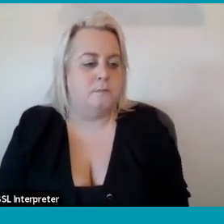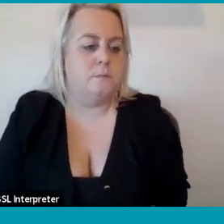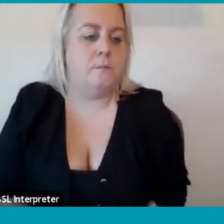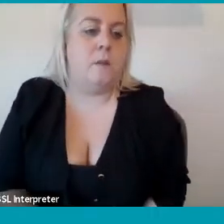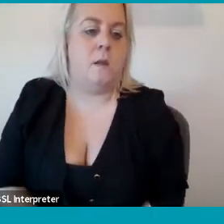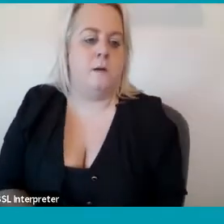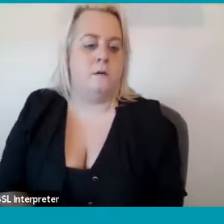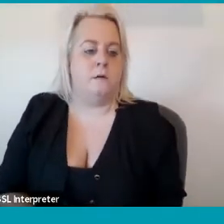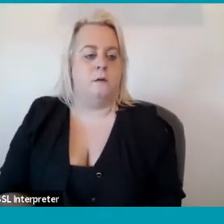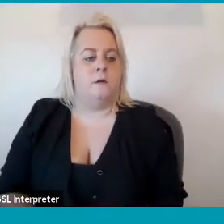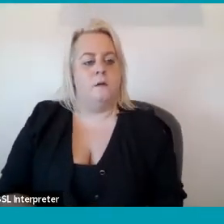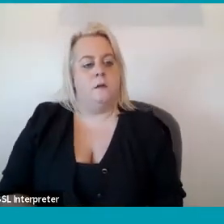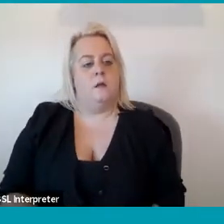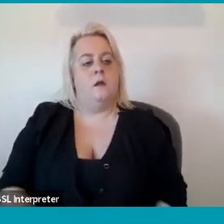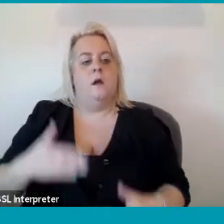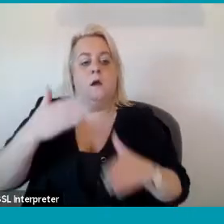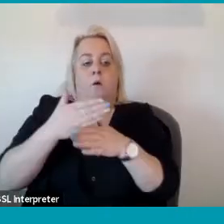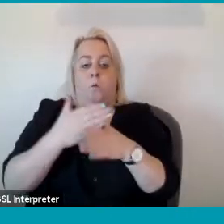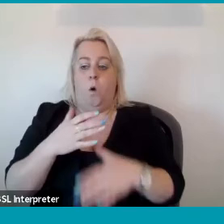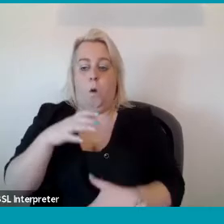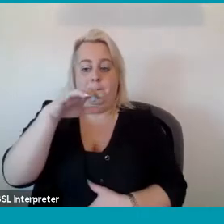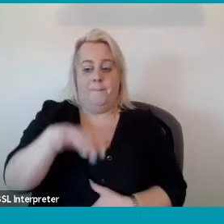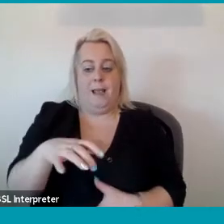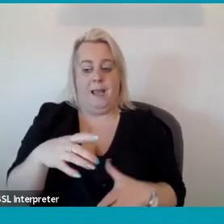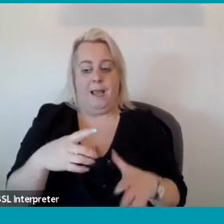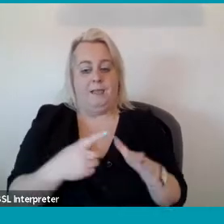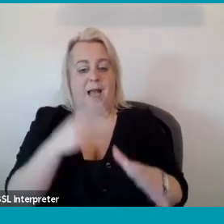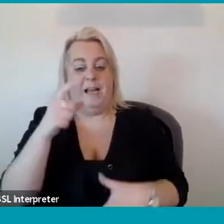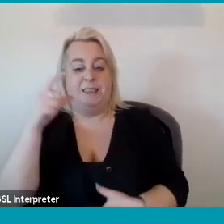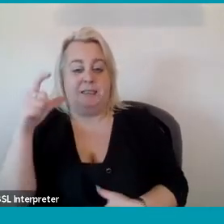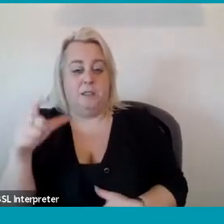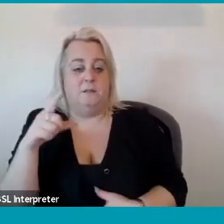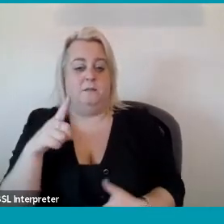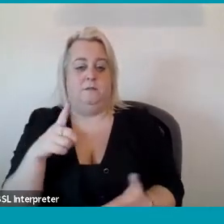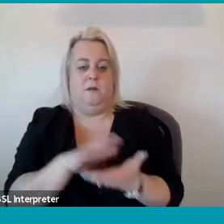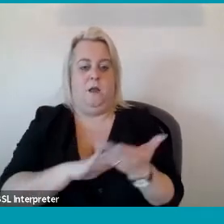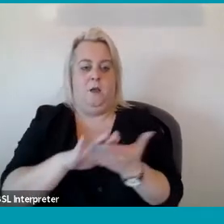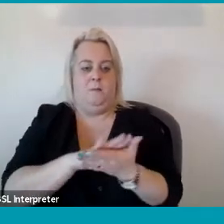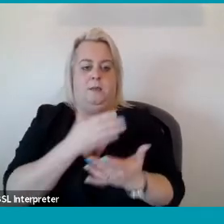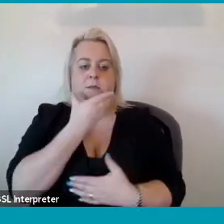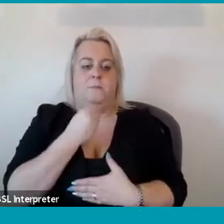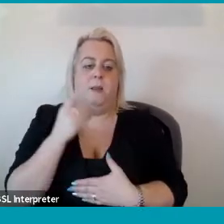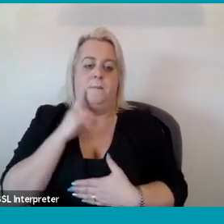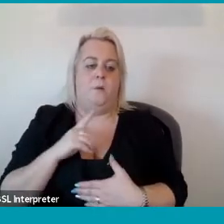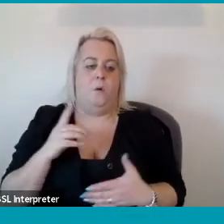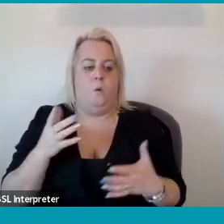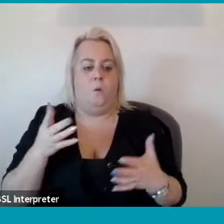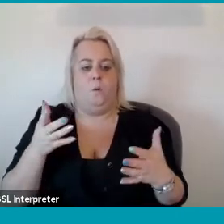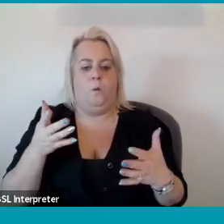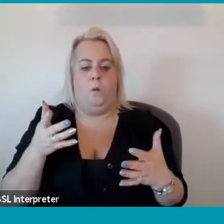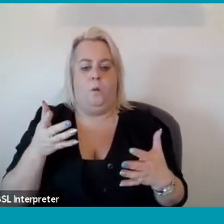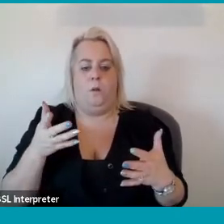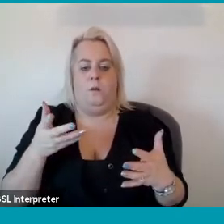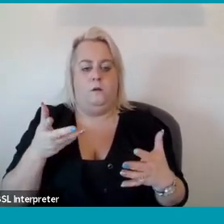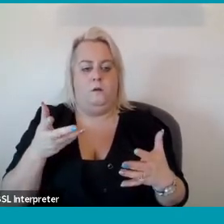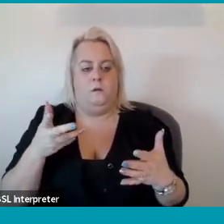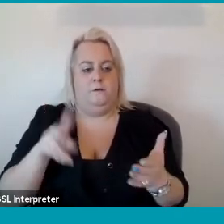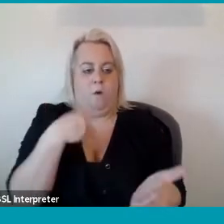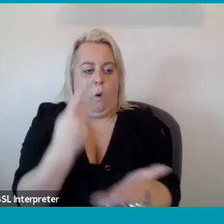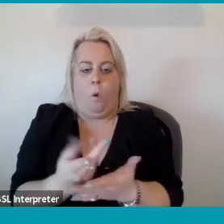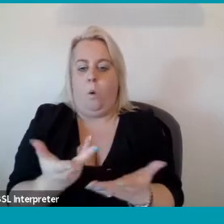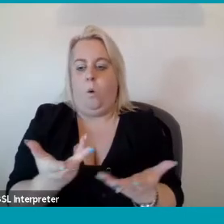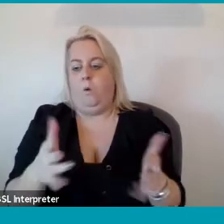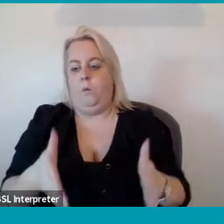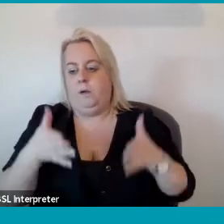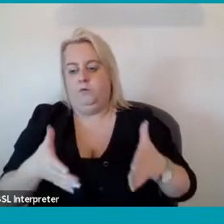over wheelchairs? What about blind people walking into things? What about, so what do we think? Do disabled people on average have more